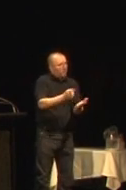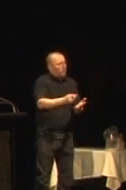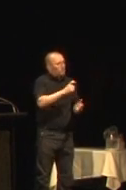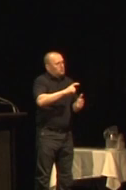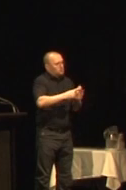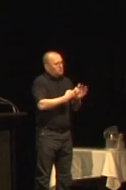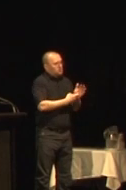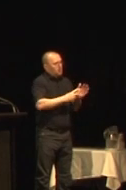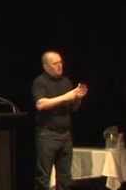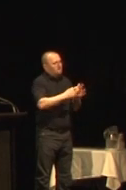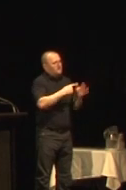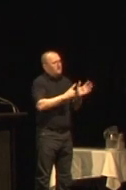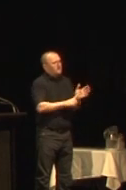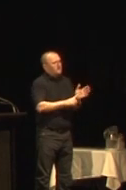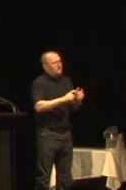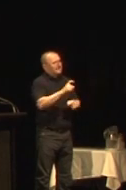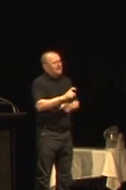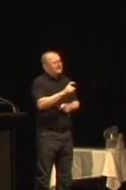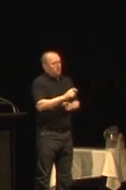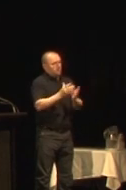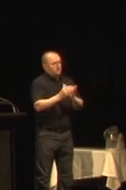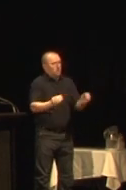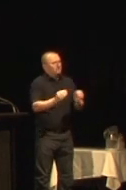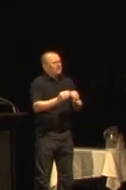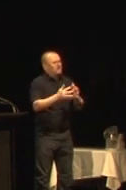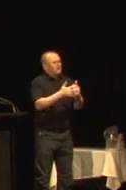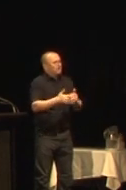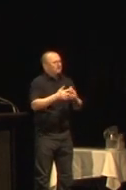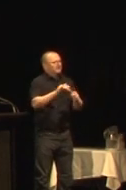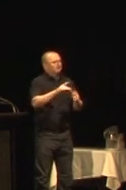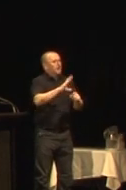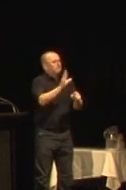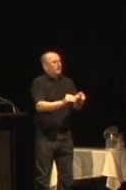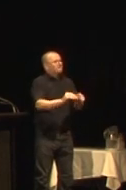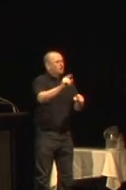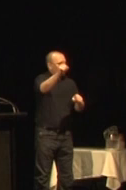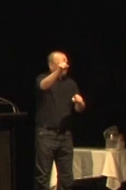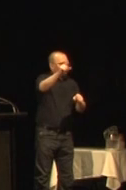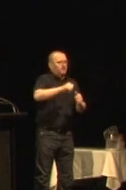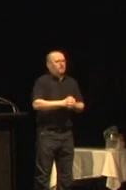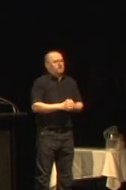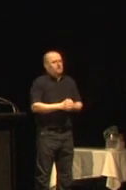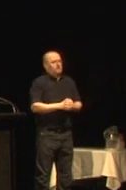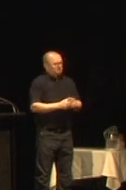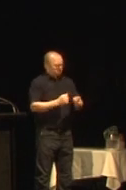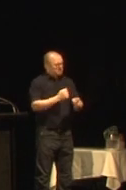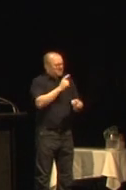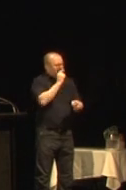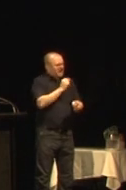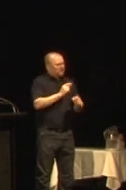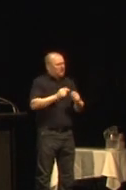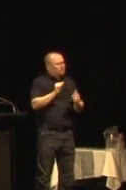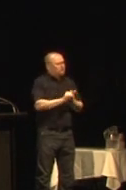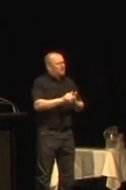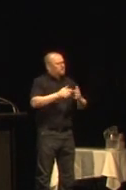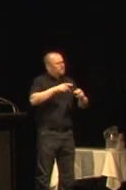Africa, which is a totally preventable disease. The diagnostic tools are low tech, the treatments are low tech. It